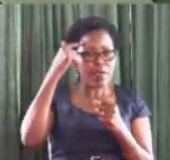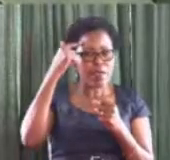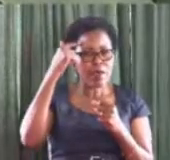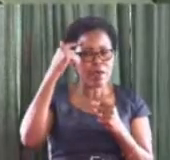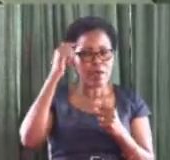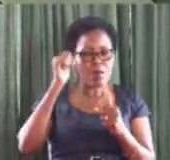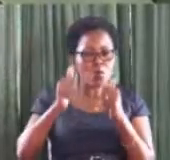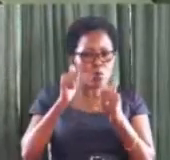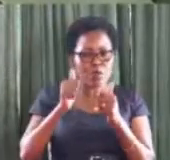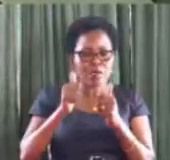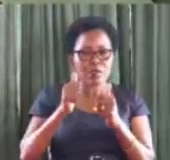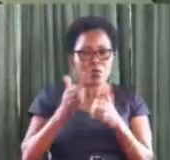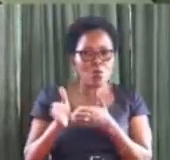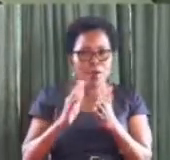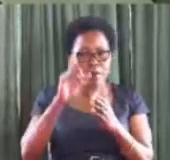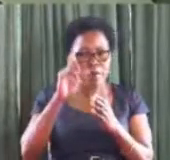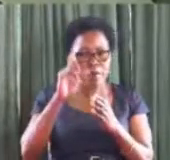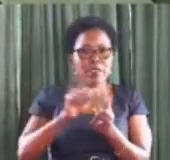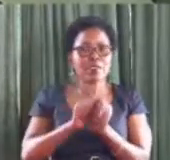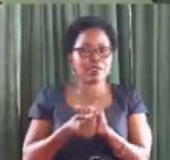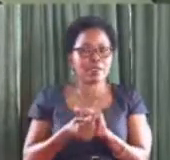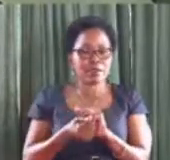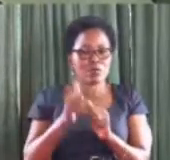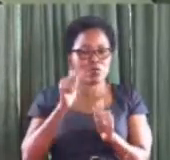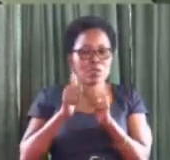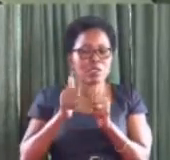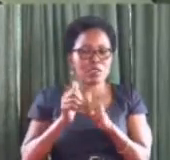way, if there's one?